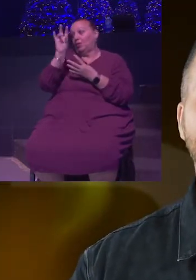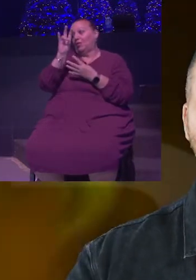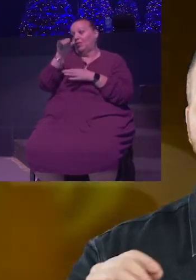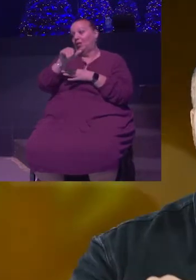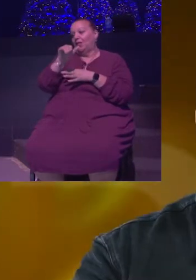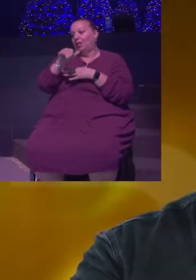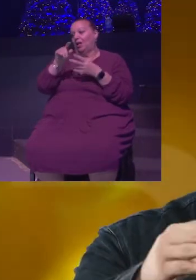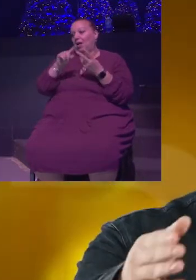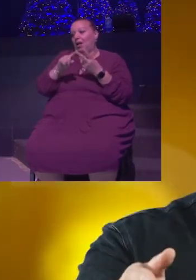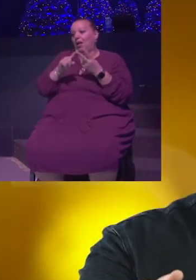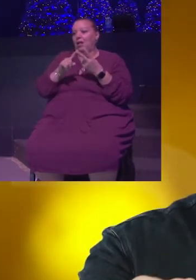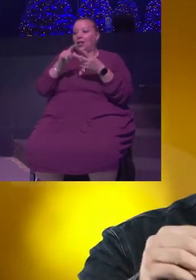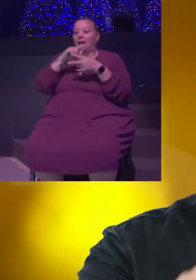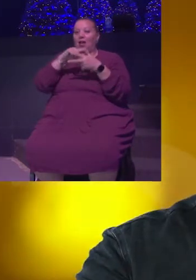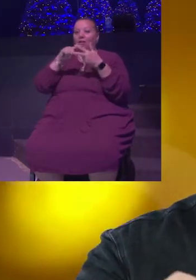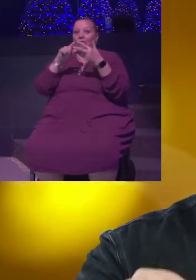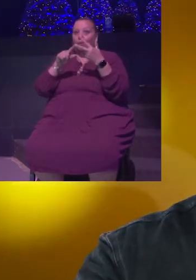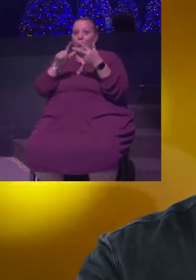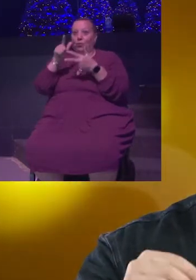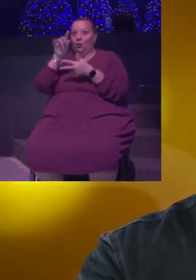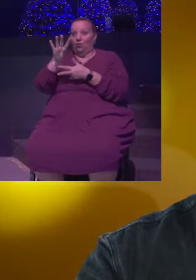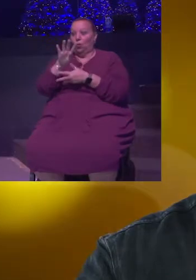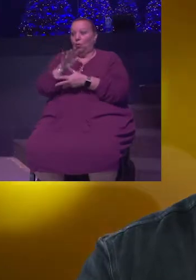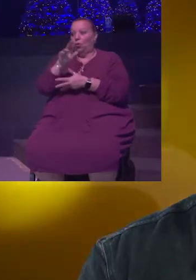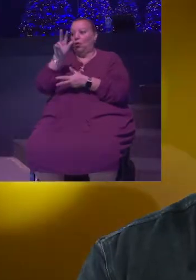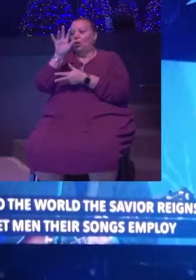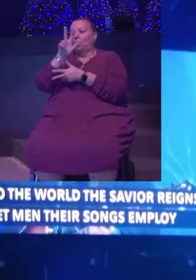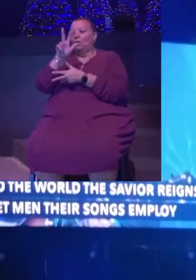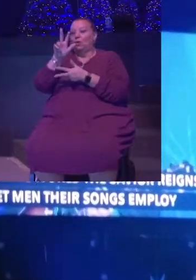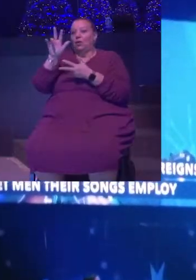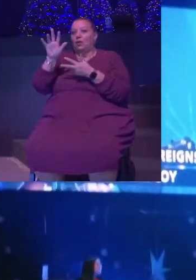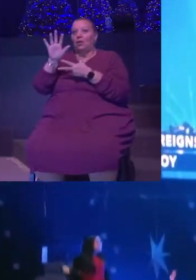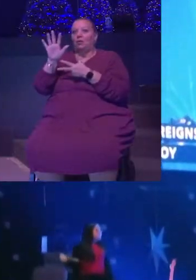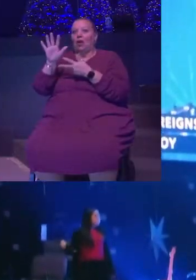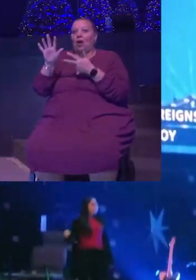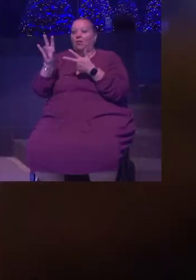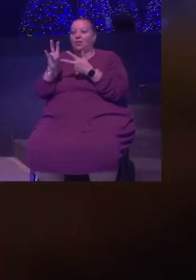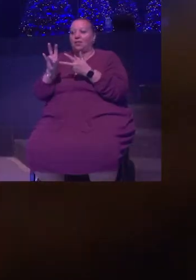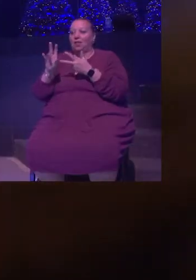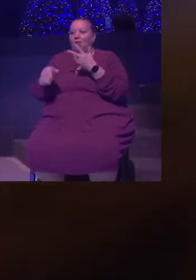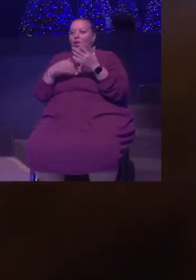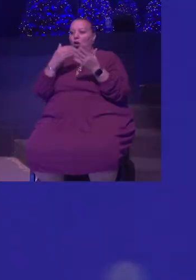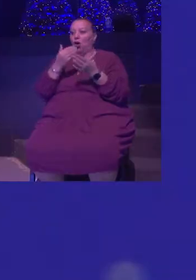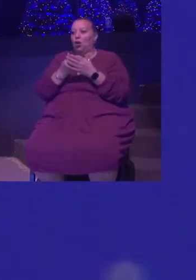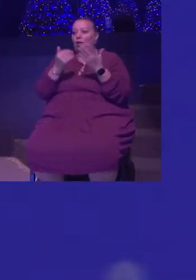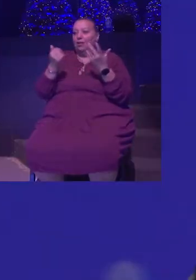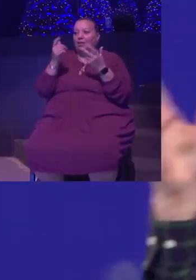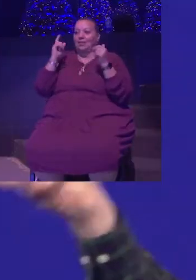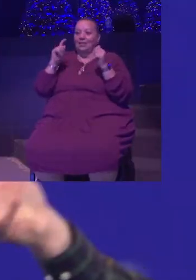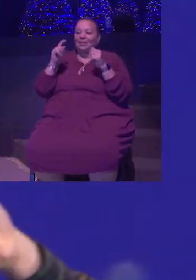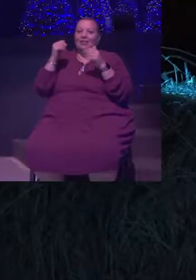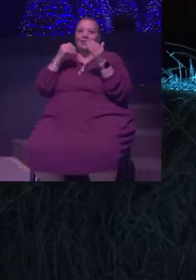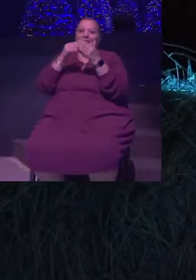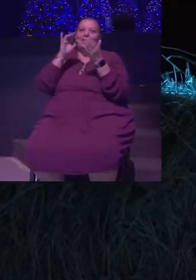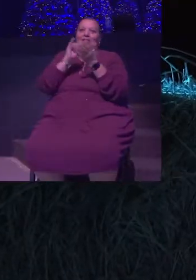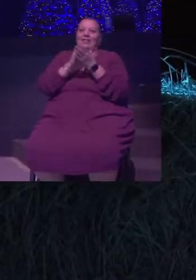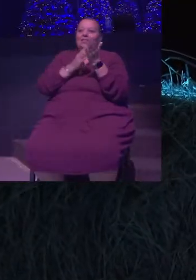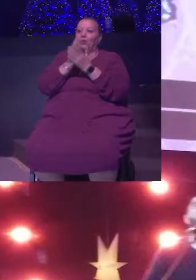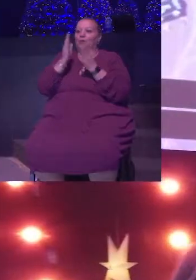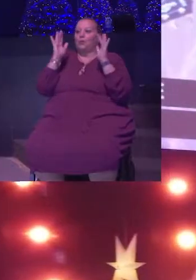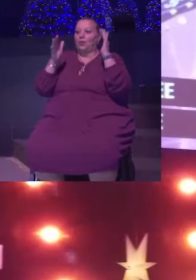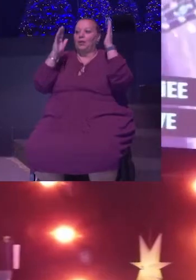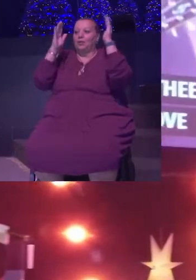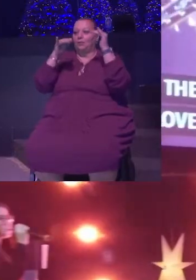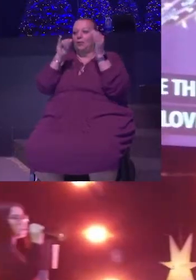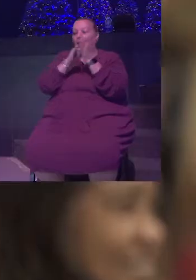p.m., and then three on the 24th at 3, 5, and 7 p.m., all of them identical. Our campus is nearly construction-free, so we expect